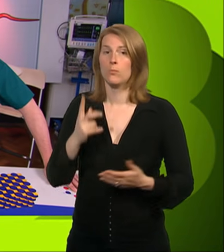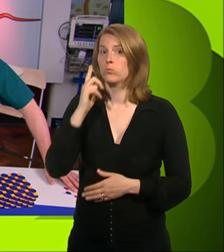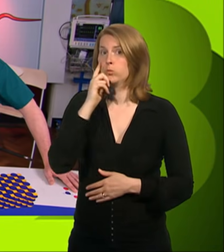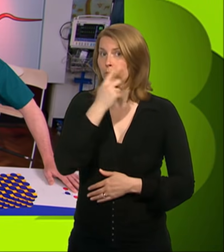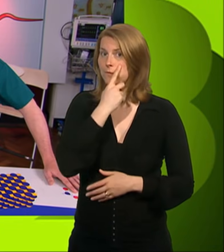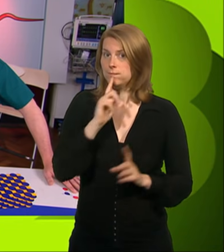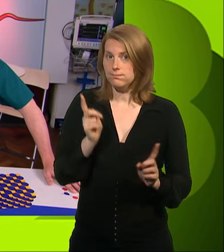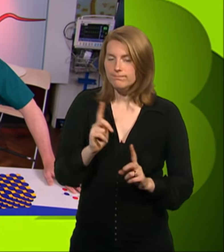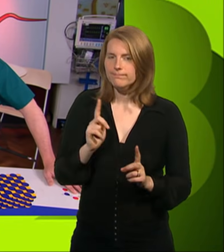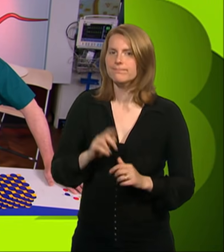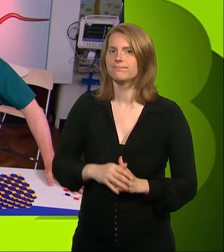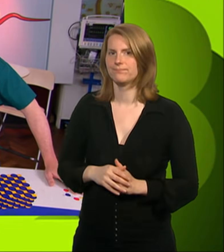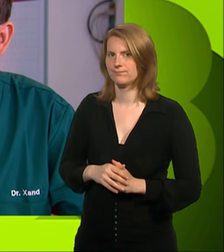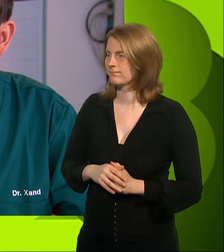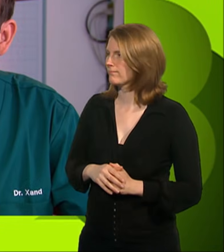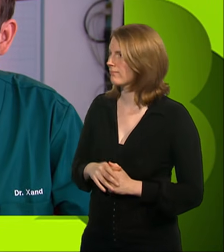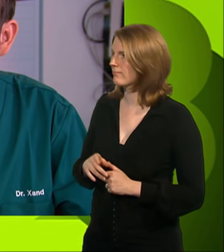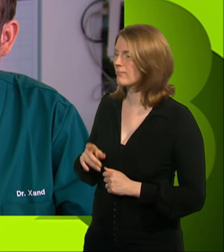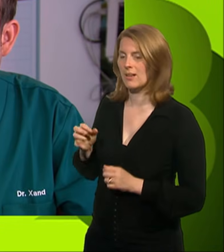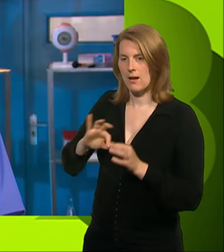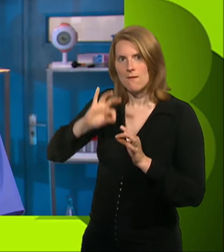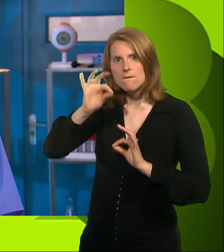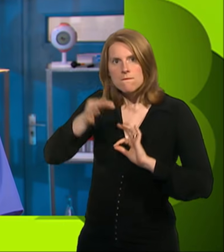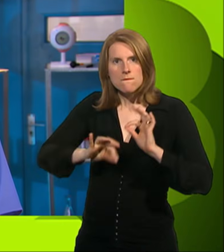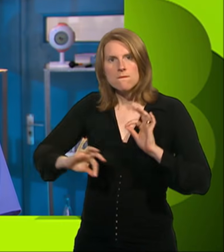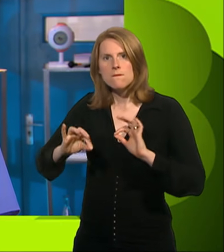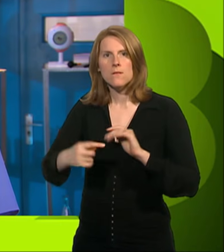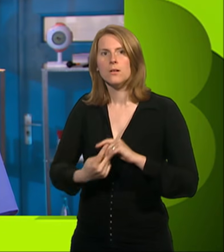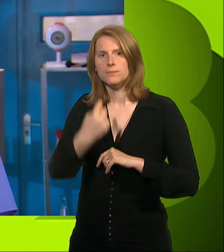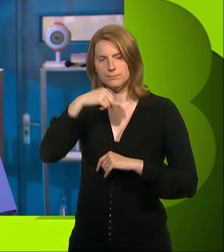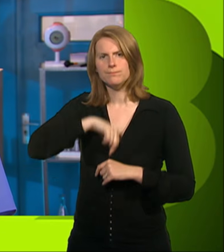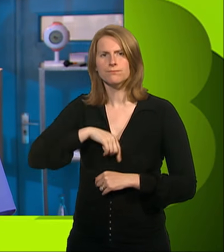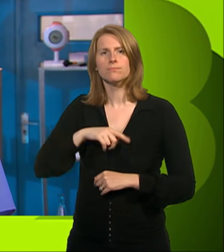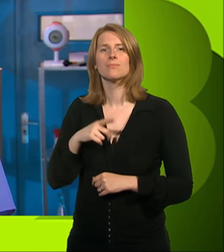stomach. If Chris gets this wrong, he could kill me.